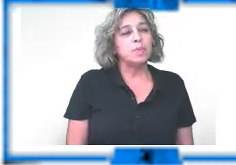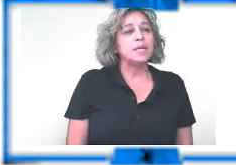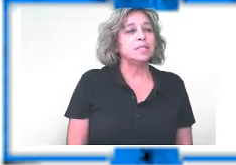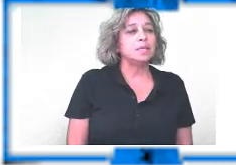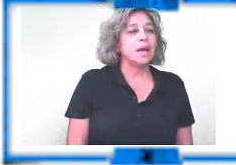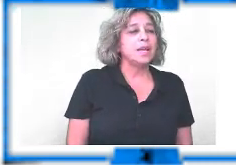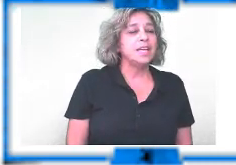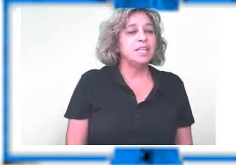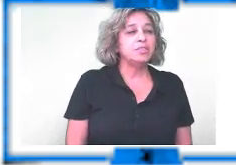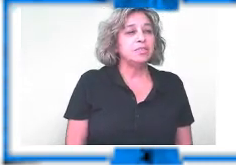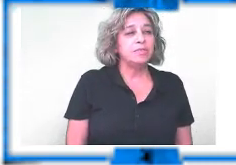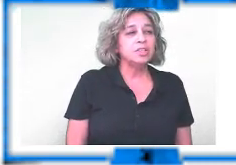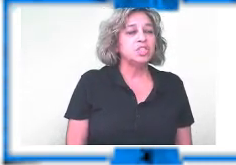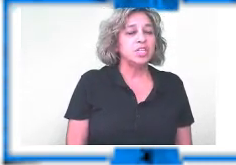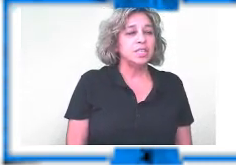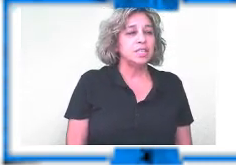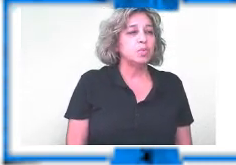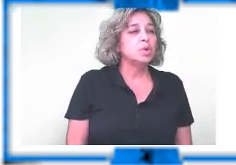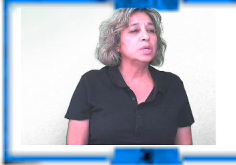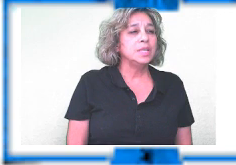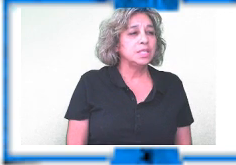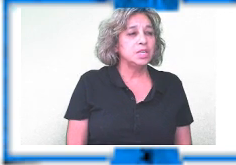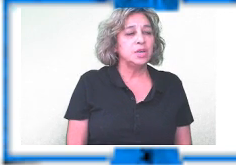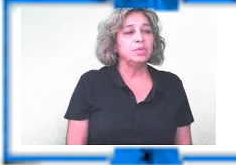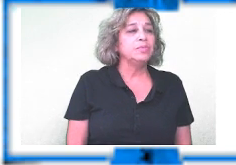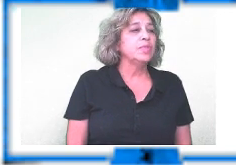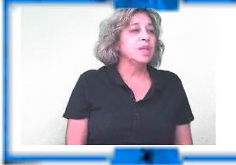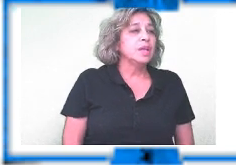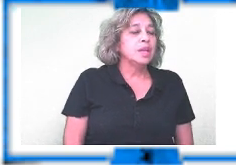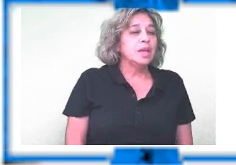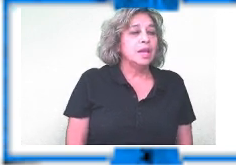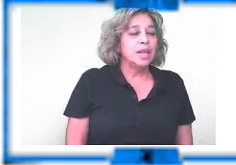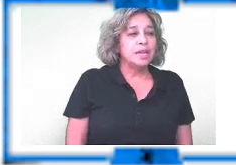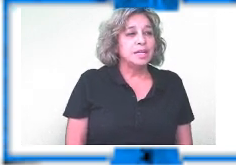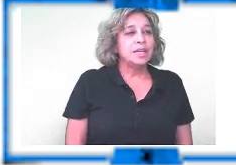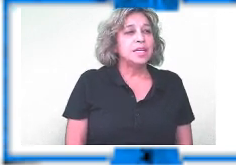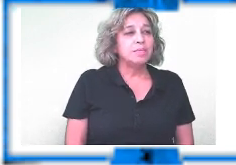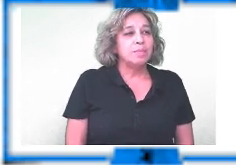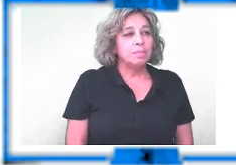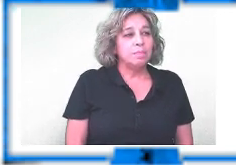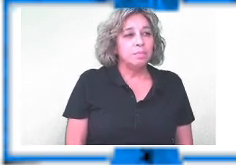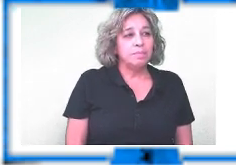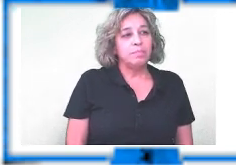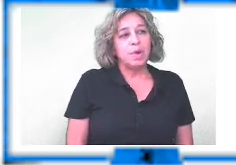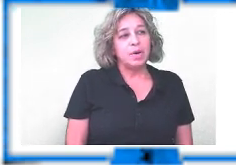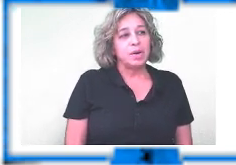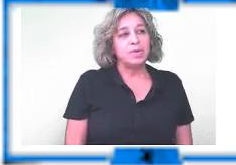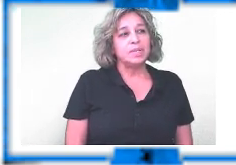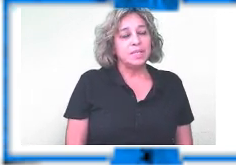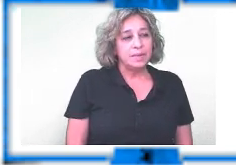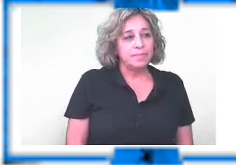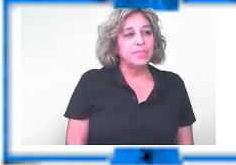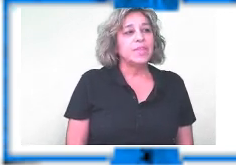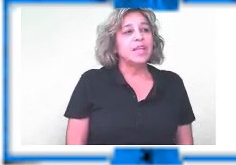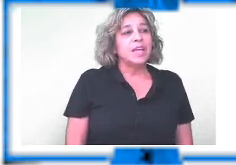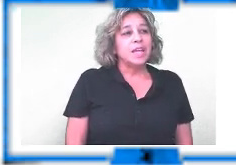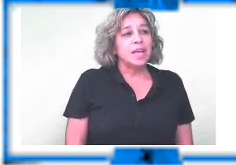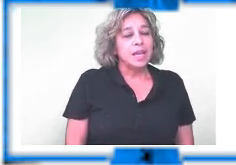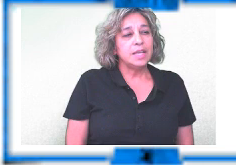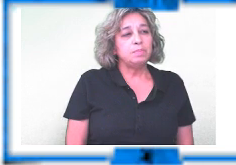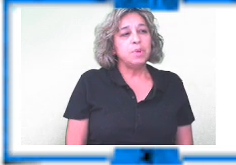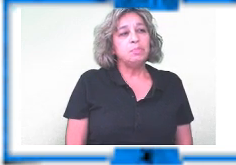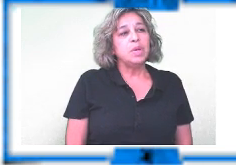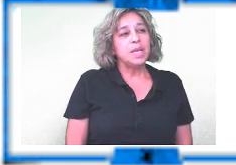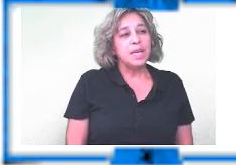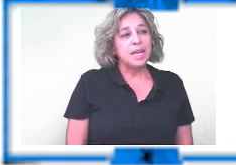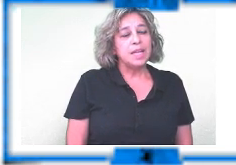videos because I need to divulge this. The world needs to know. Carranza, que está llevando el mensaje de México, de la 4T, habla inglés,